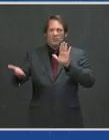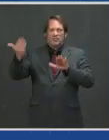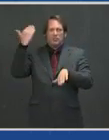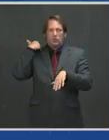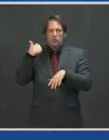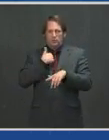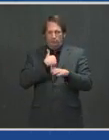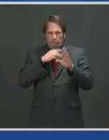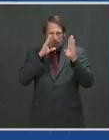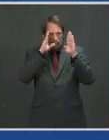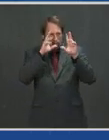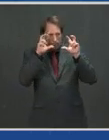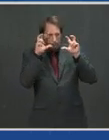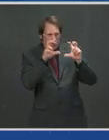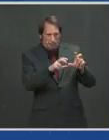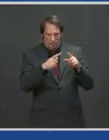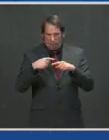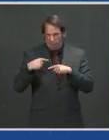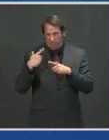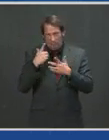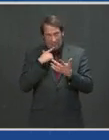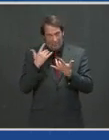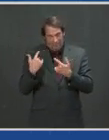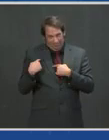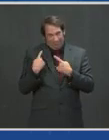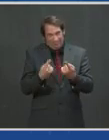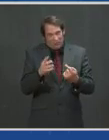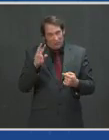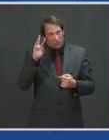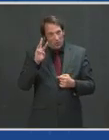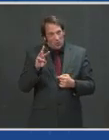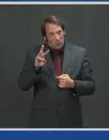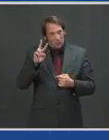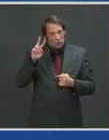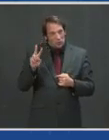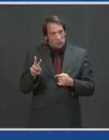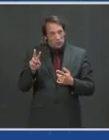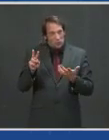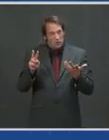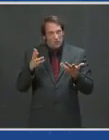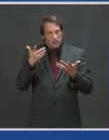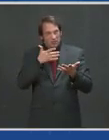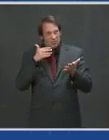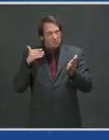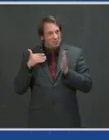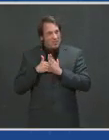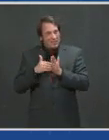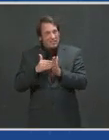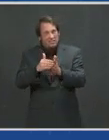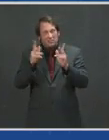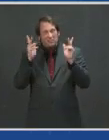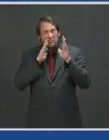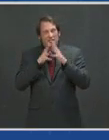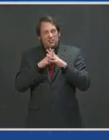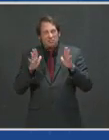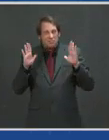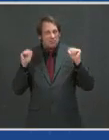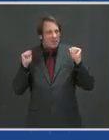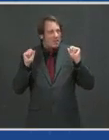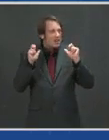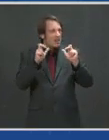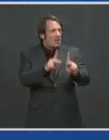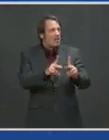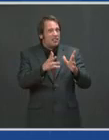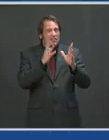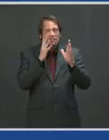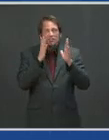II. And it's a plan that puts millions of Americans to work to fix what's broken in our country. Tens of thousands